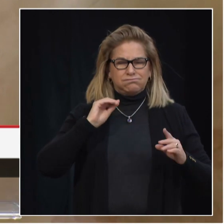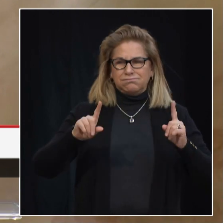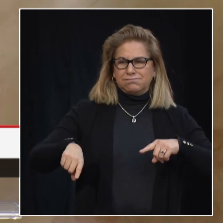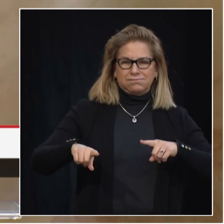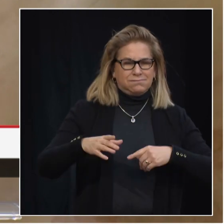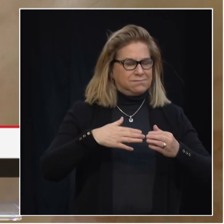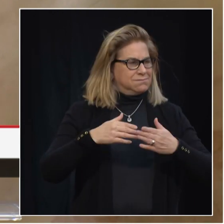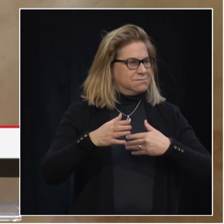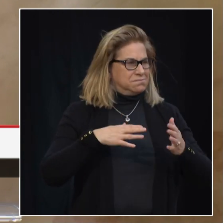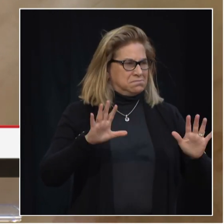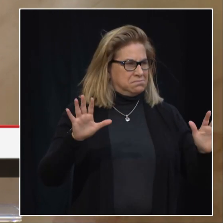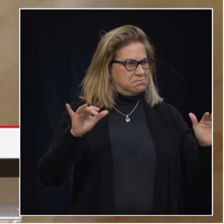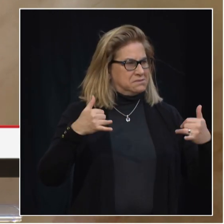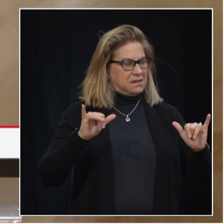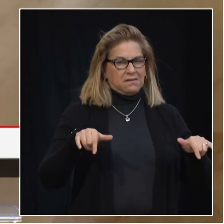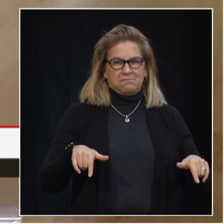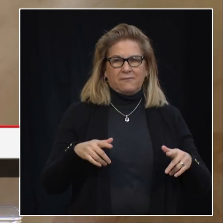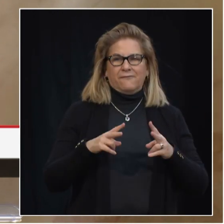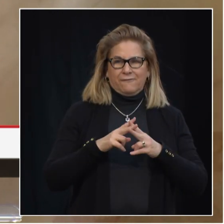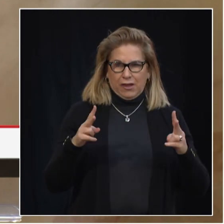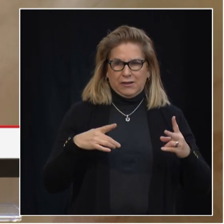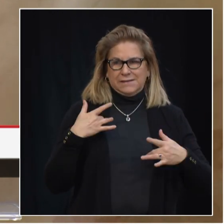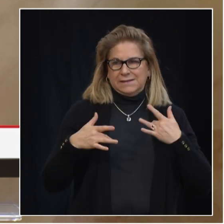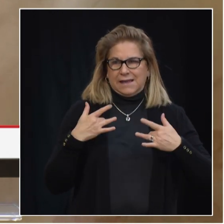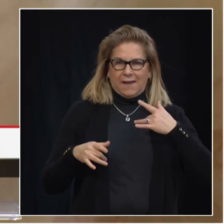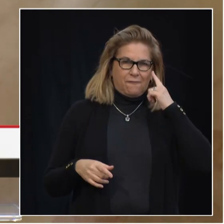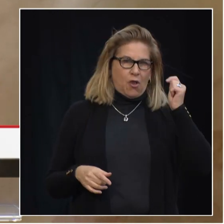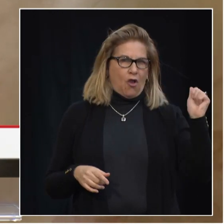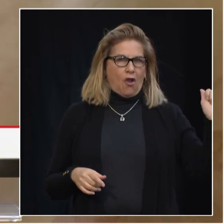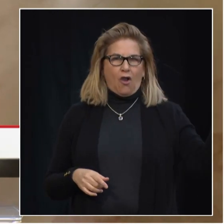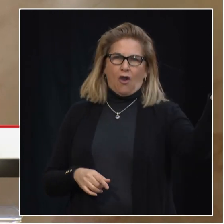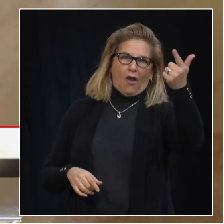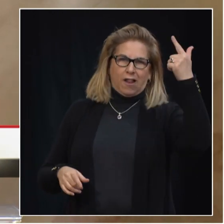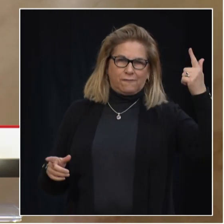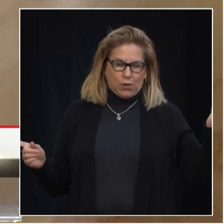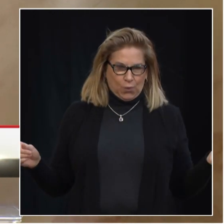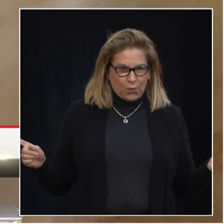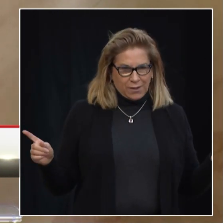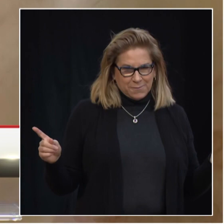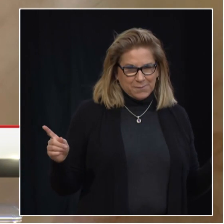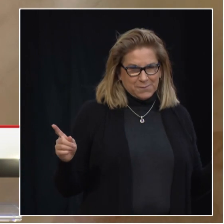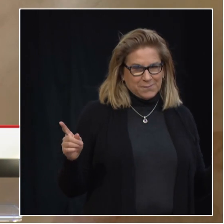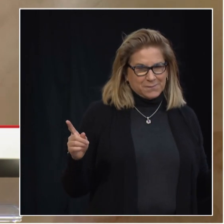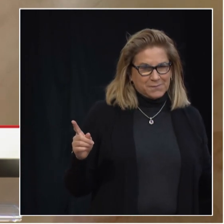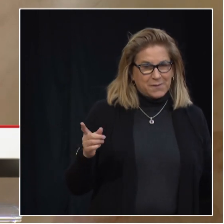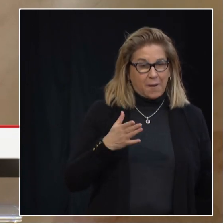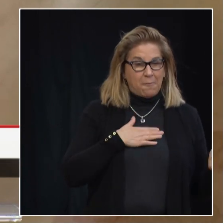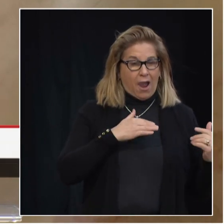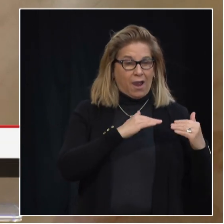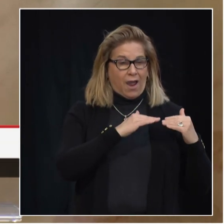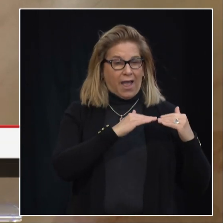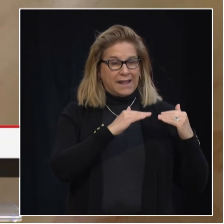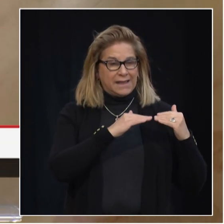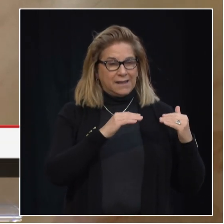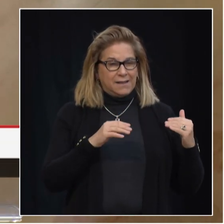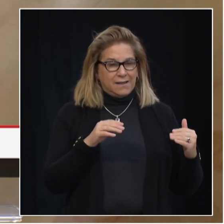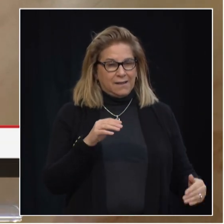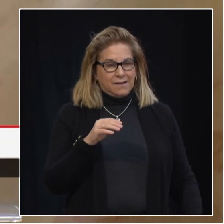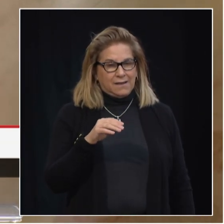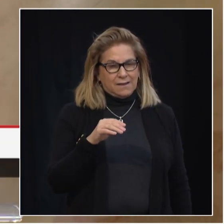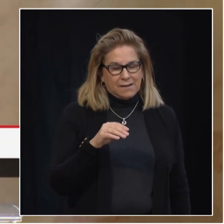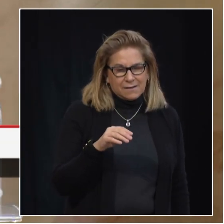for you today. In the words of my lovely colleague, Sabungali Cook, So much yummy goodness, all